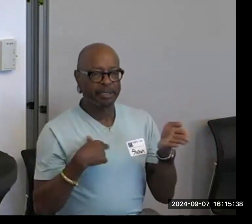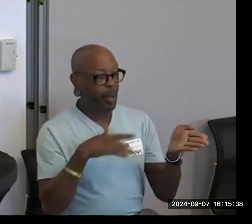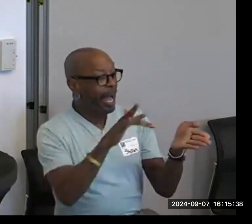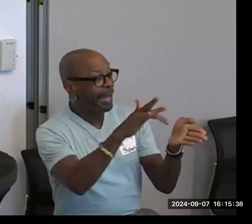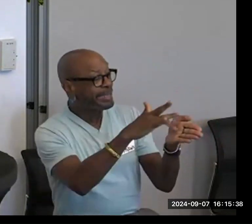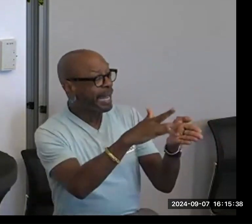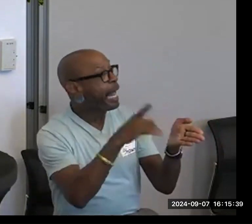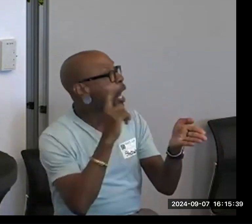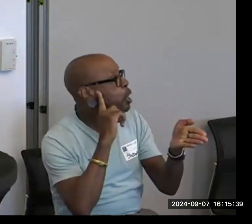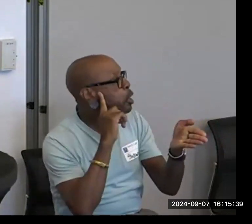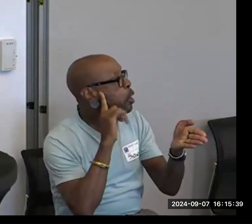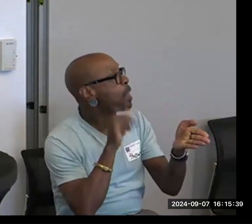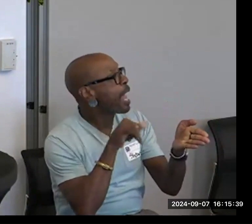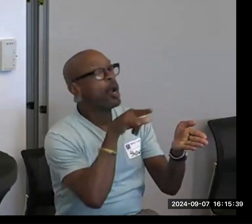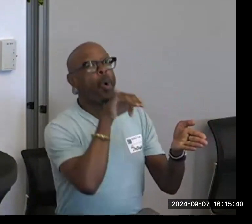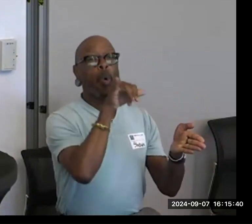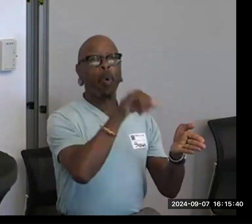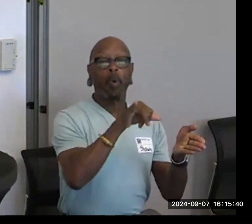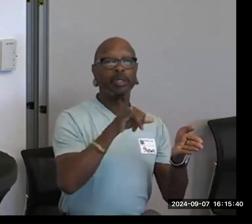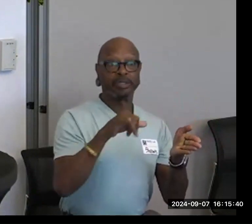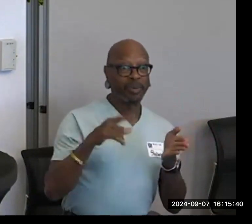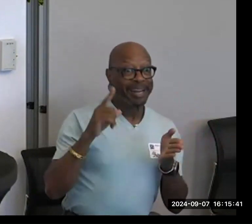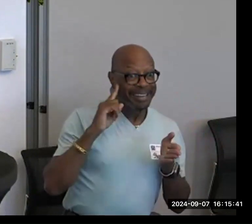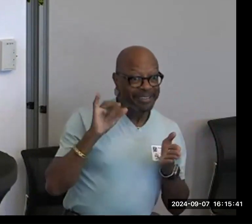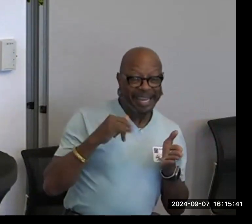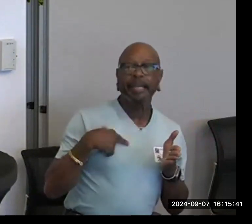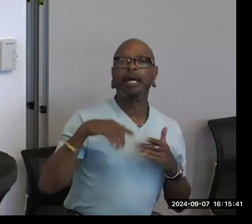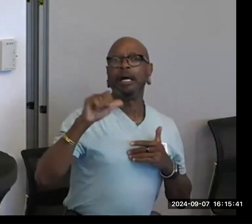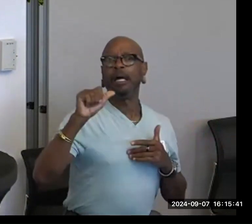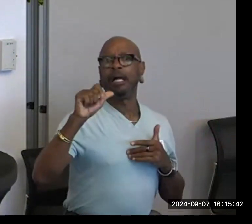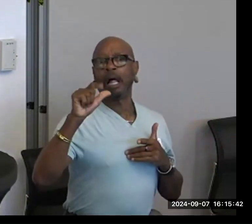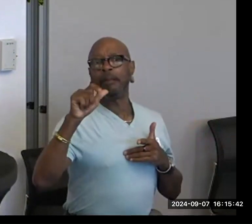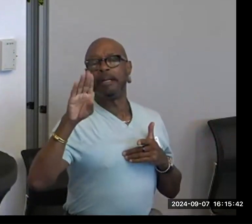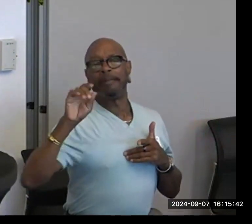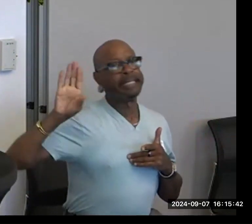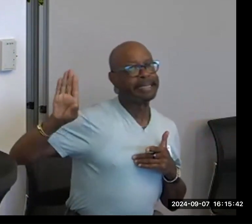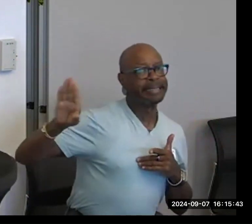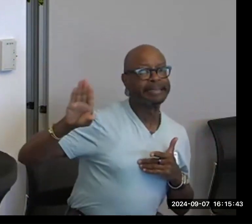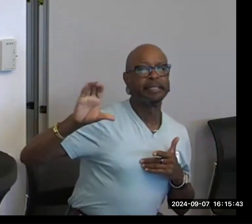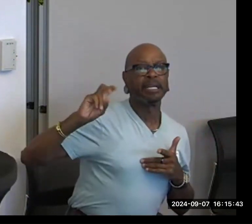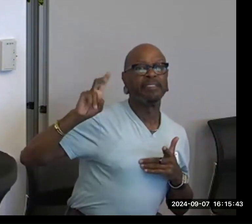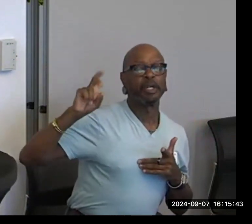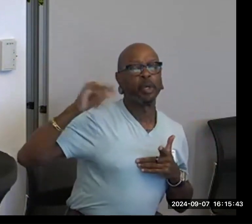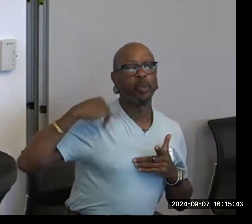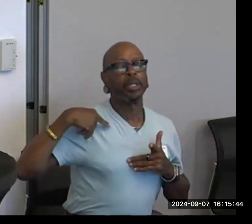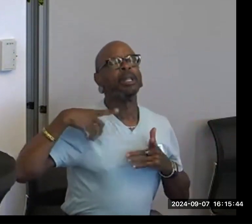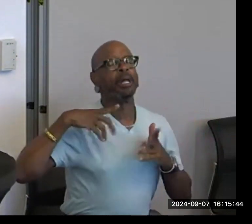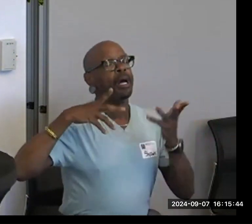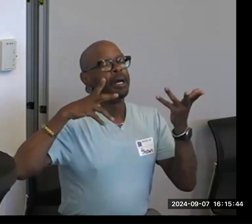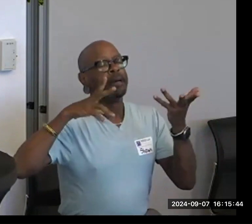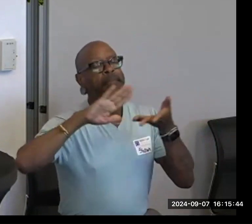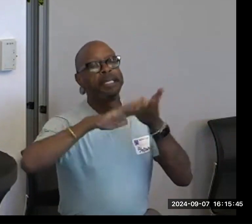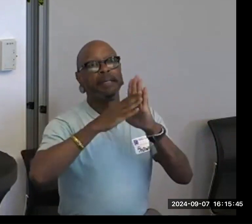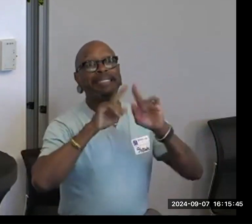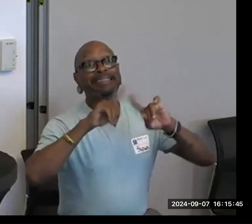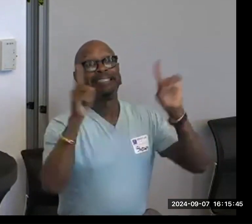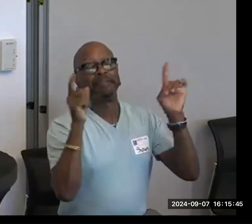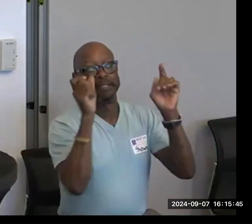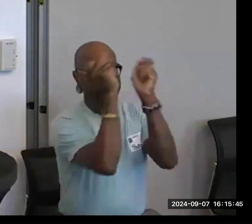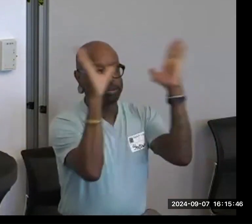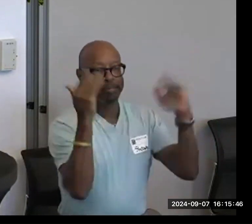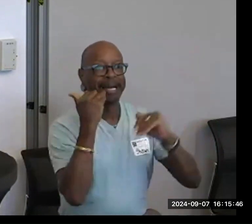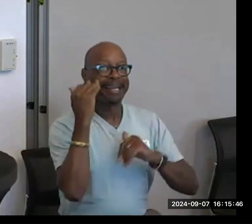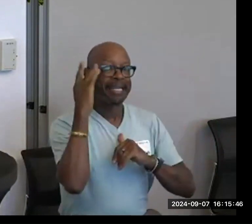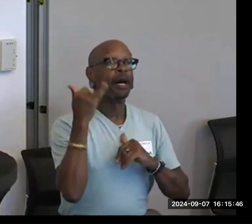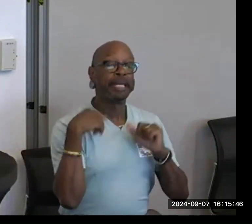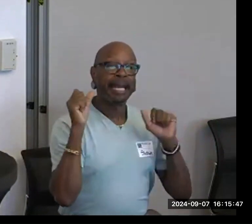that, then all of a sudden his album cover is going to take on a whole new dimension in my head. I'm going to be able to picture it and take it